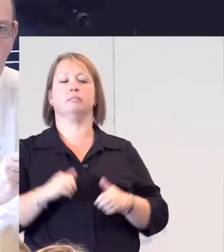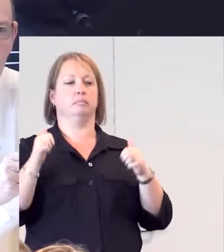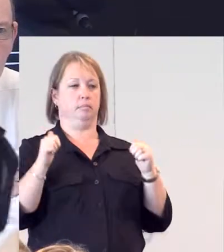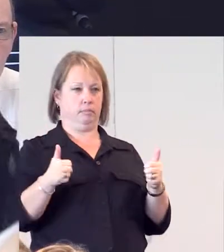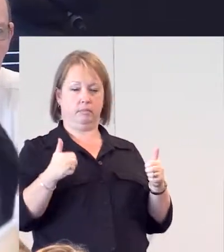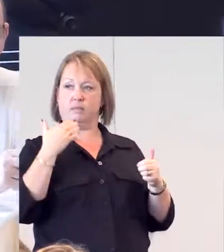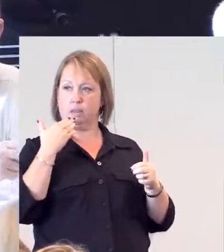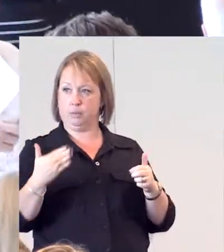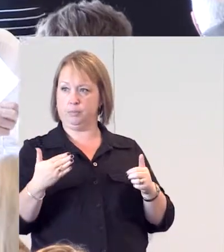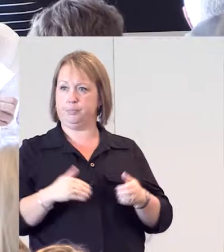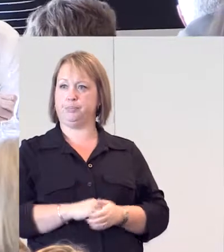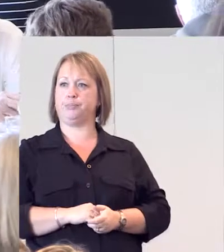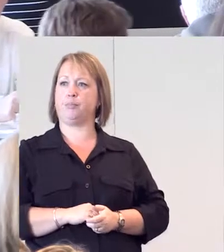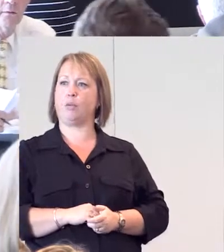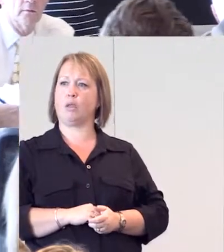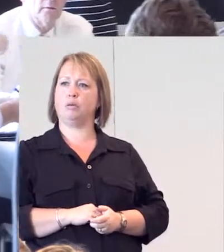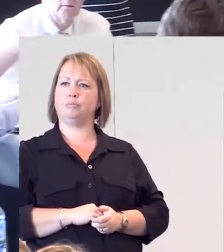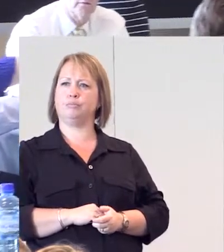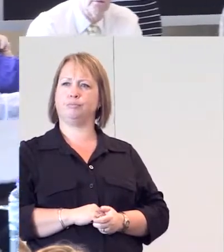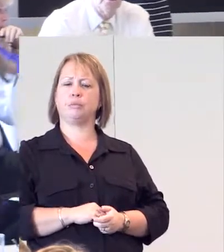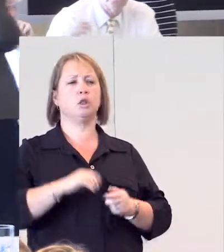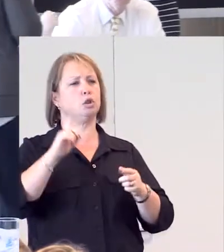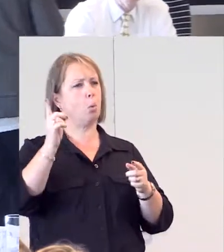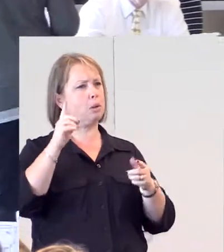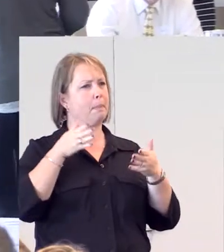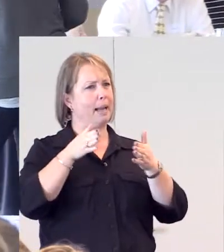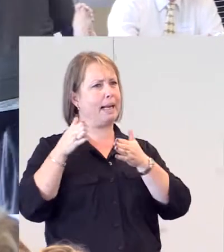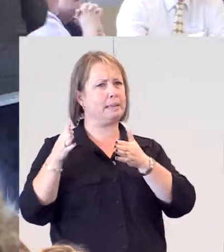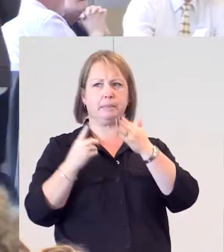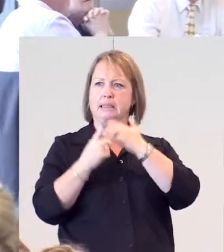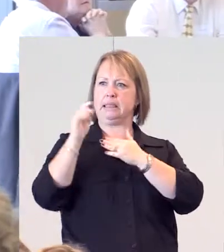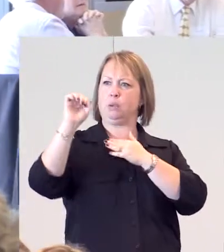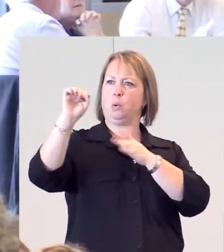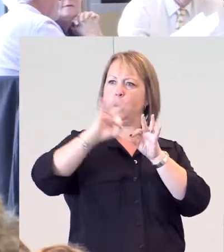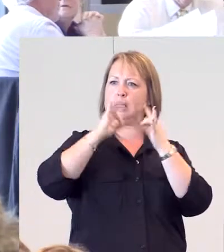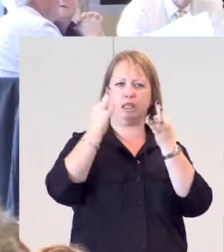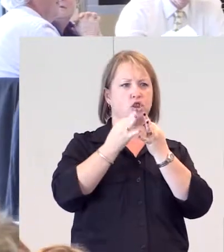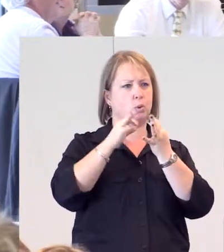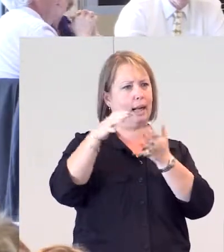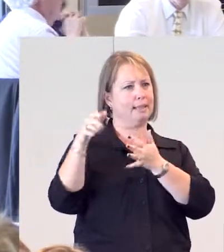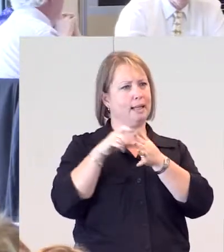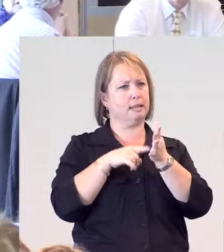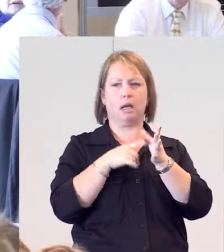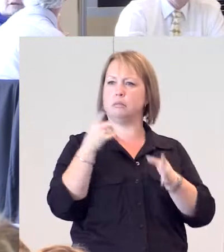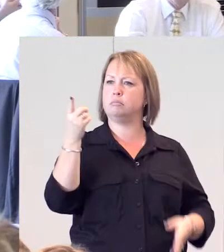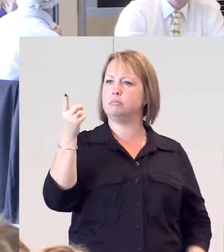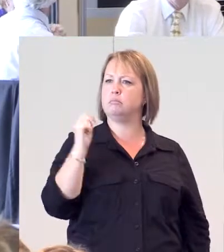Excellent, thank you. So what mechanisms exist in your organisation for collecting data?